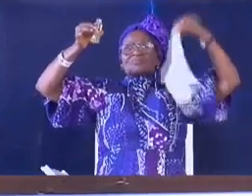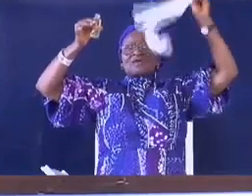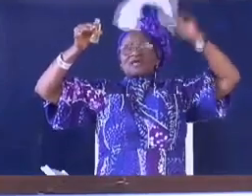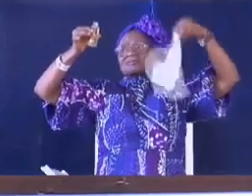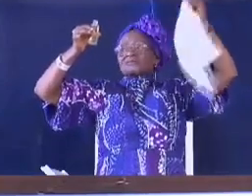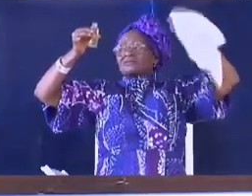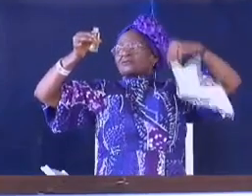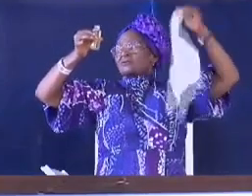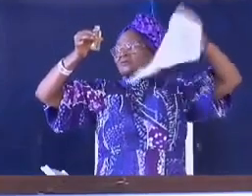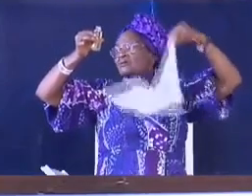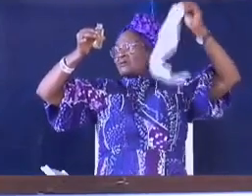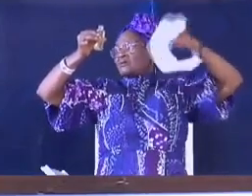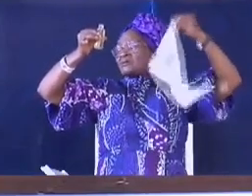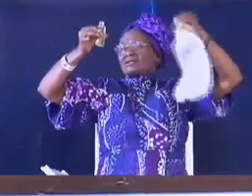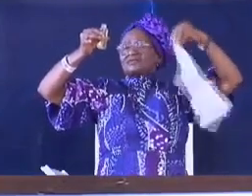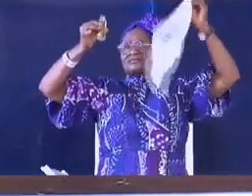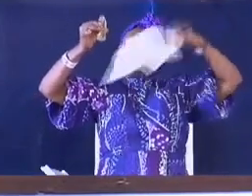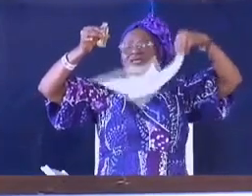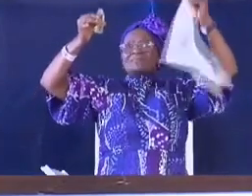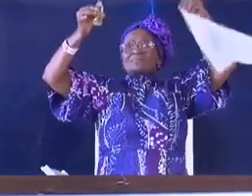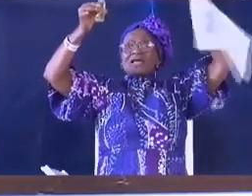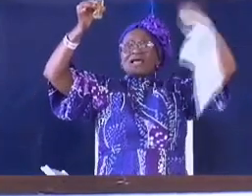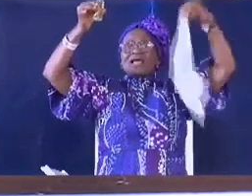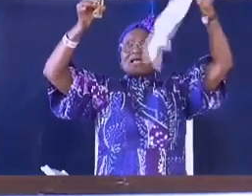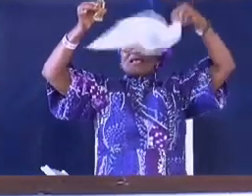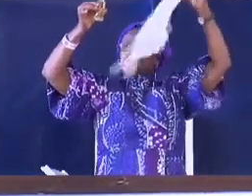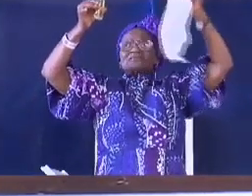Let your wind blow across them.